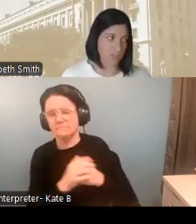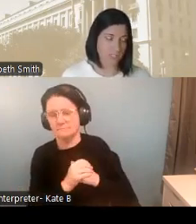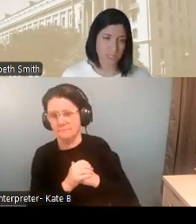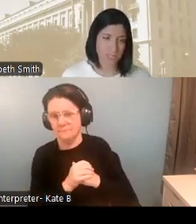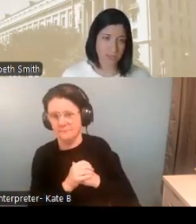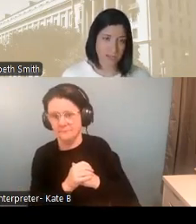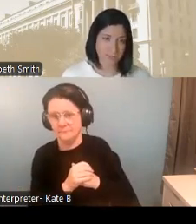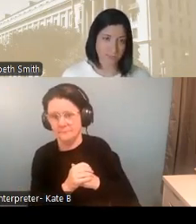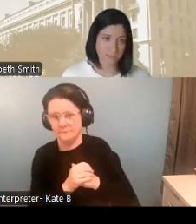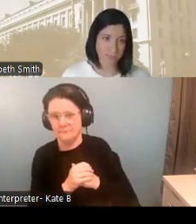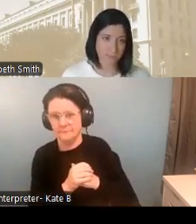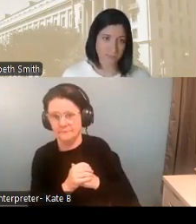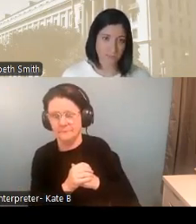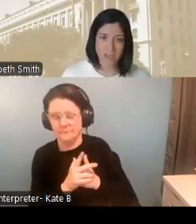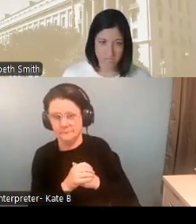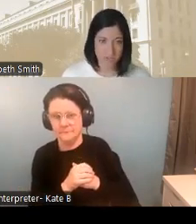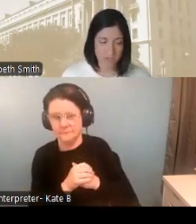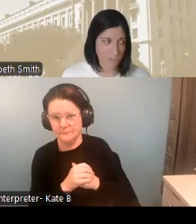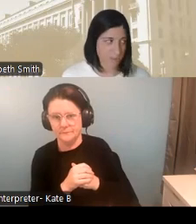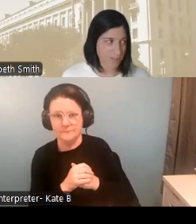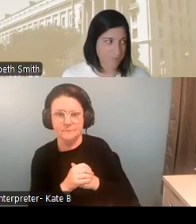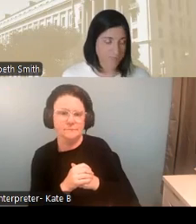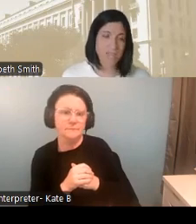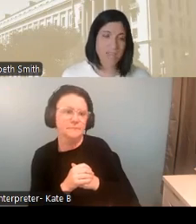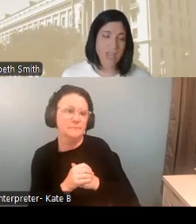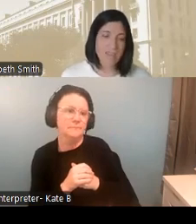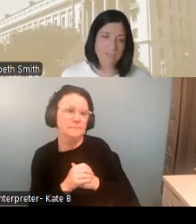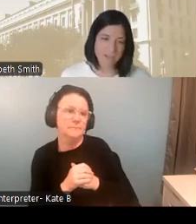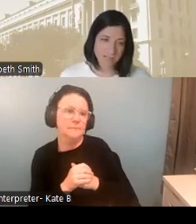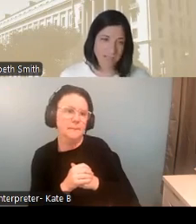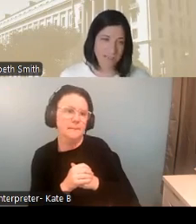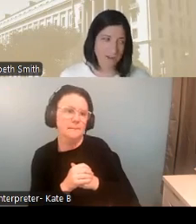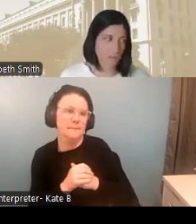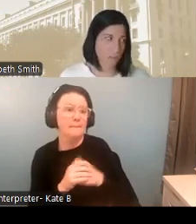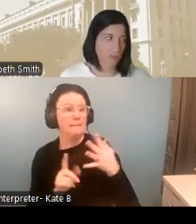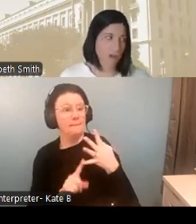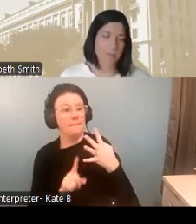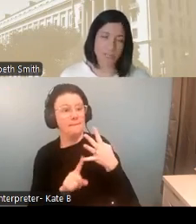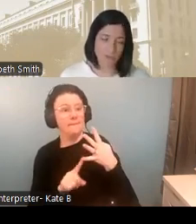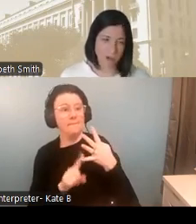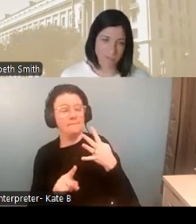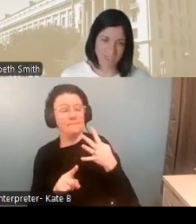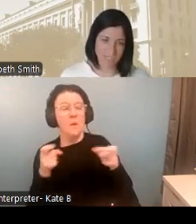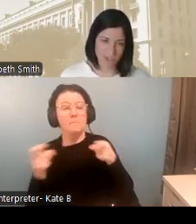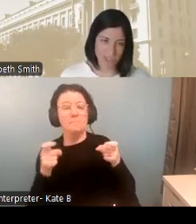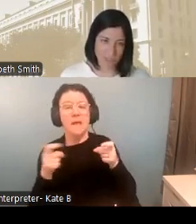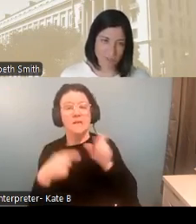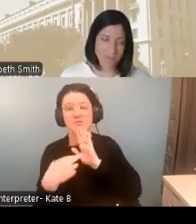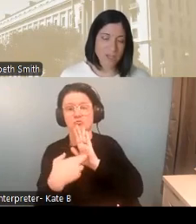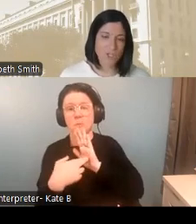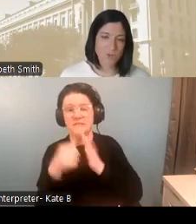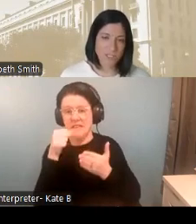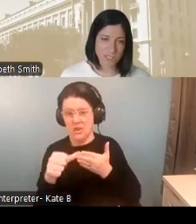awarding agency provided in their response. And then finally, there is what we call a management representation